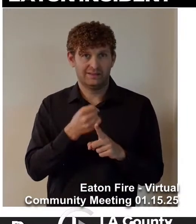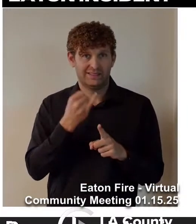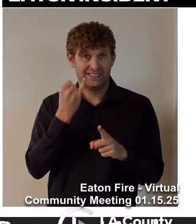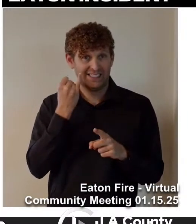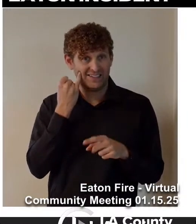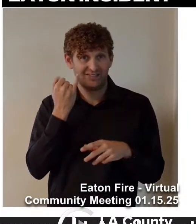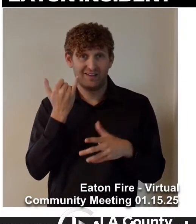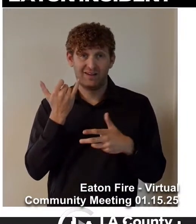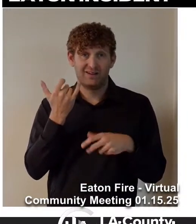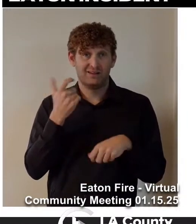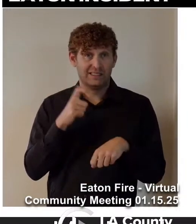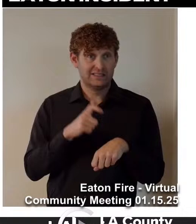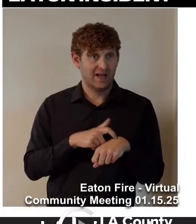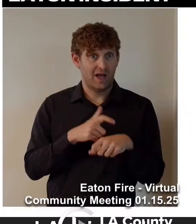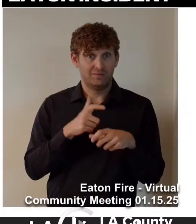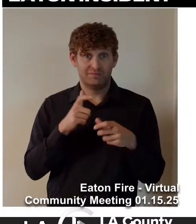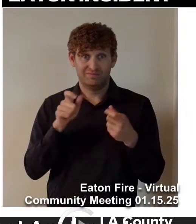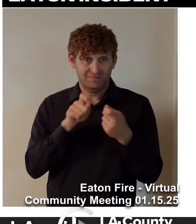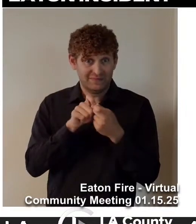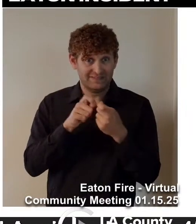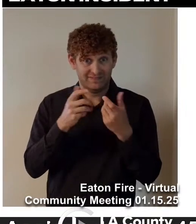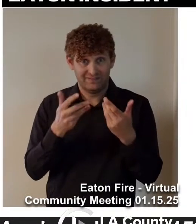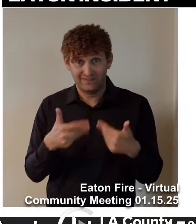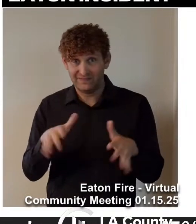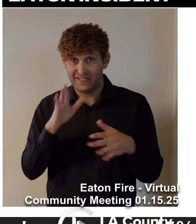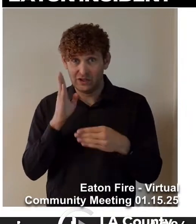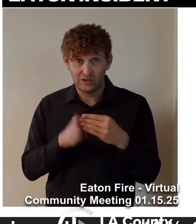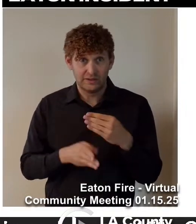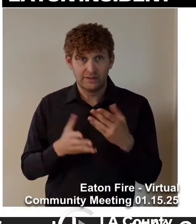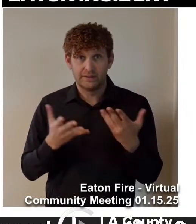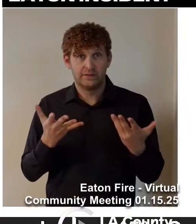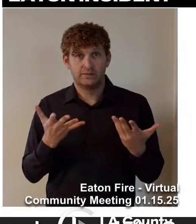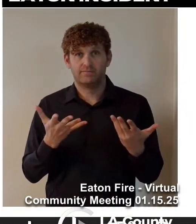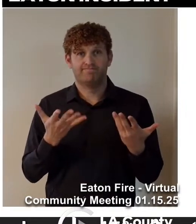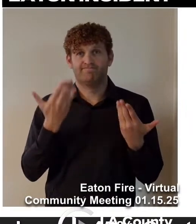to when that will be concluded.